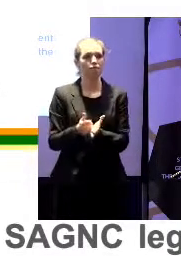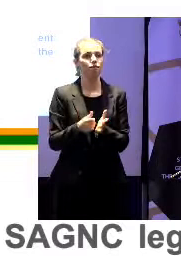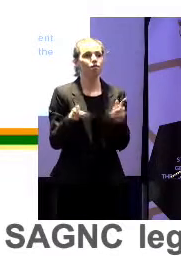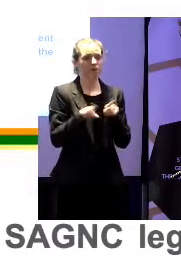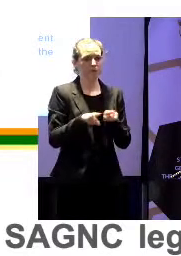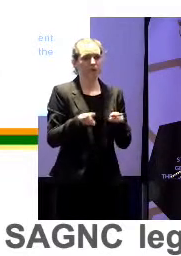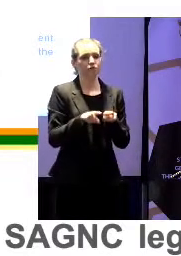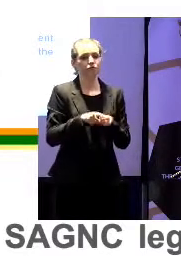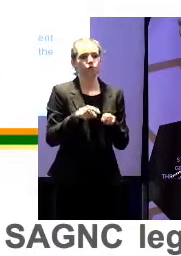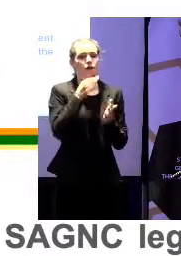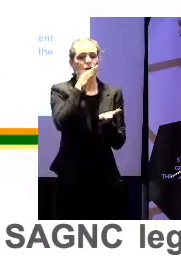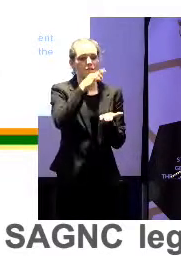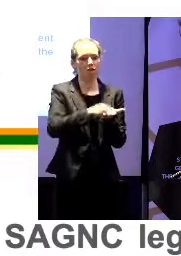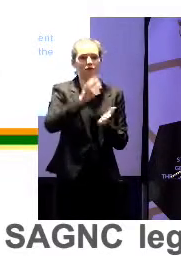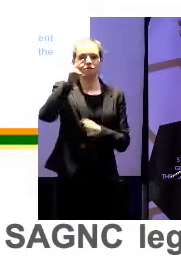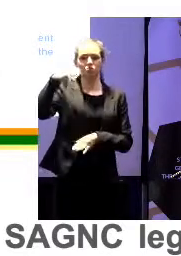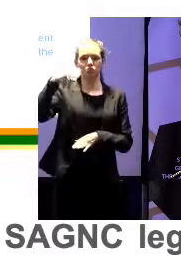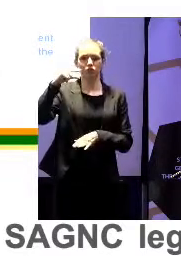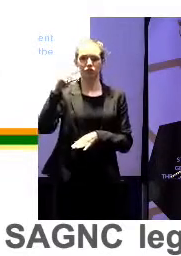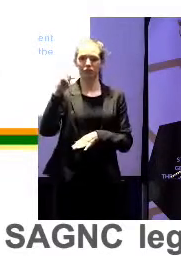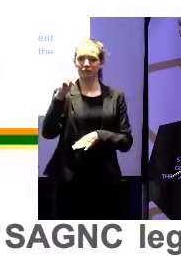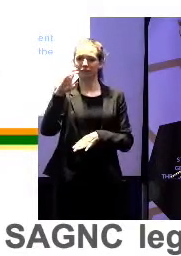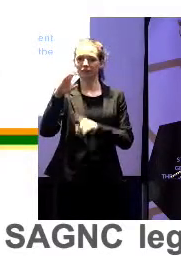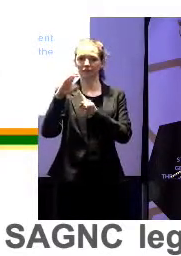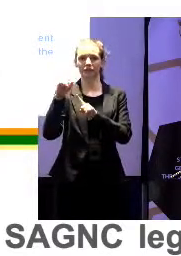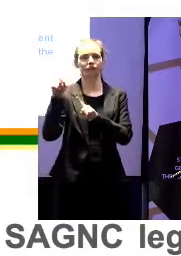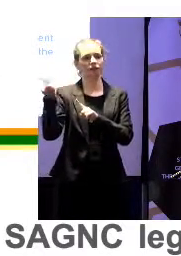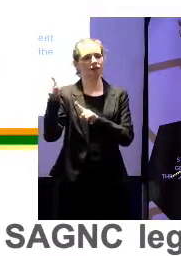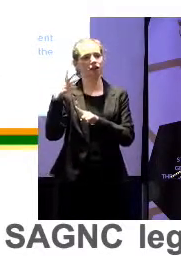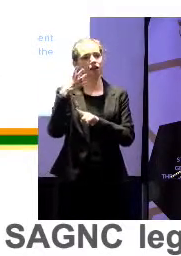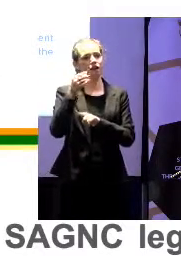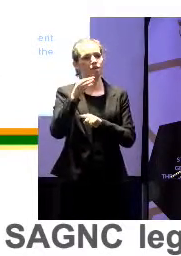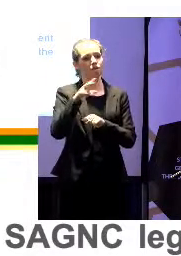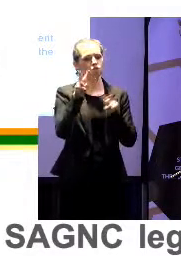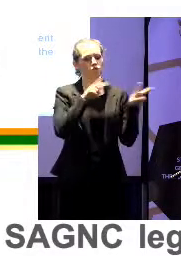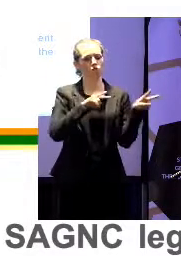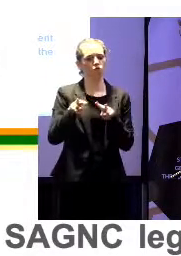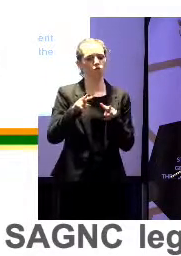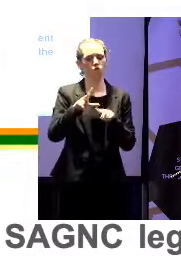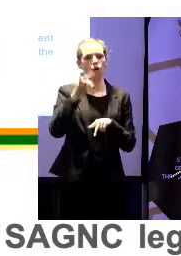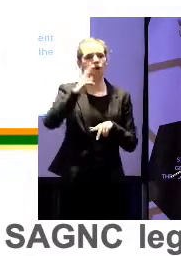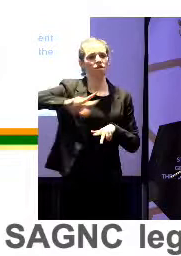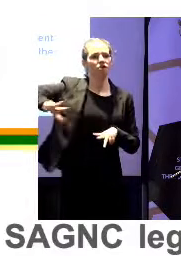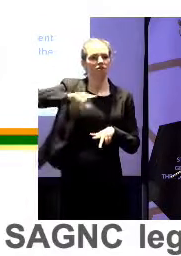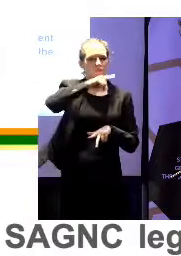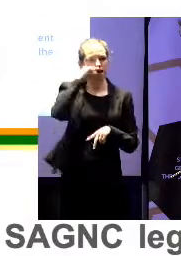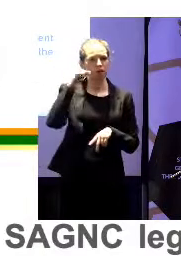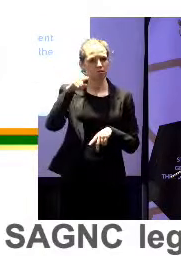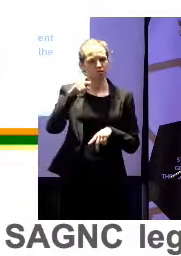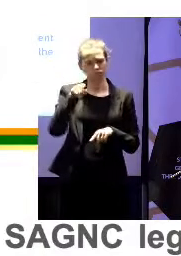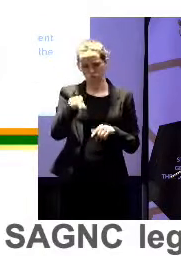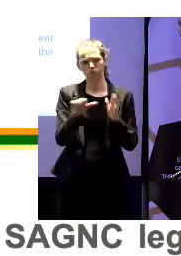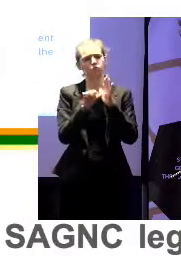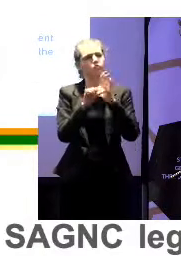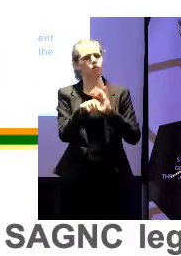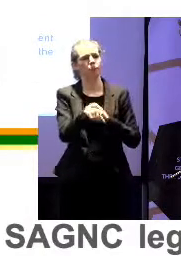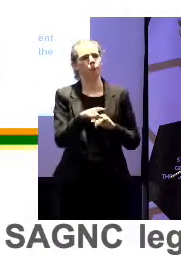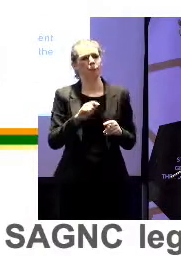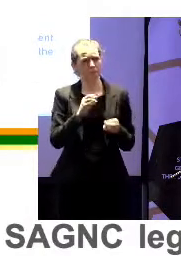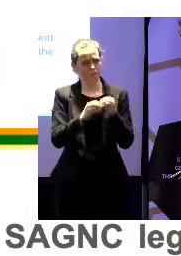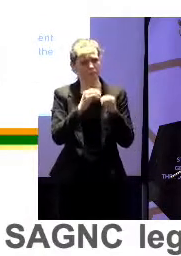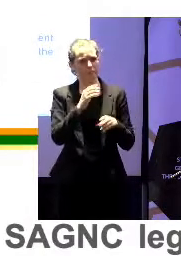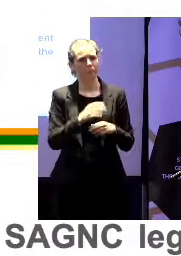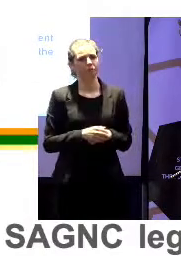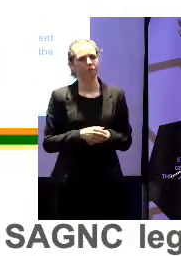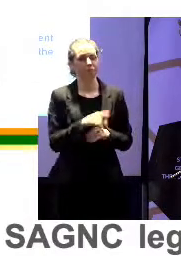PGNCs on prioritizing the review of offensive names, which were mentioned earlier on, that it is